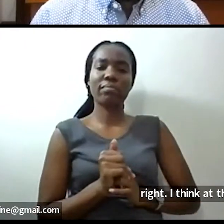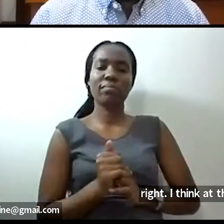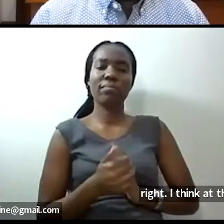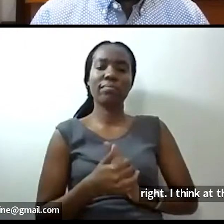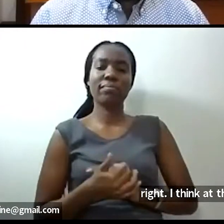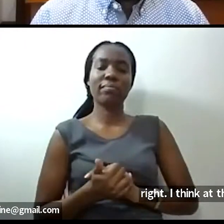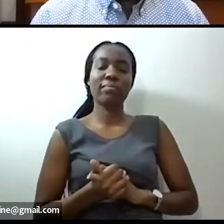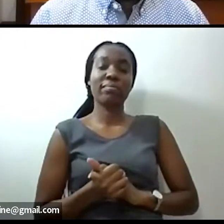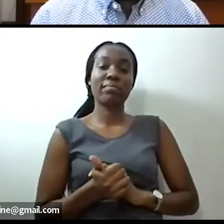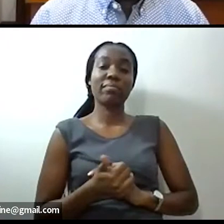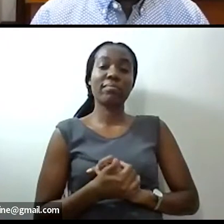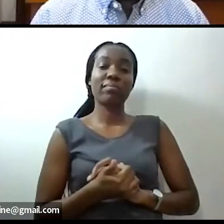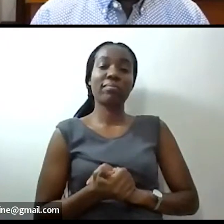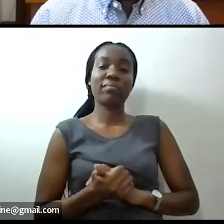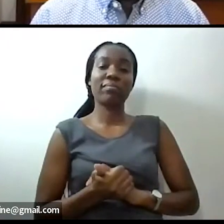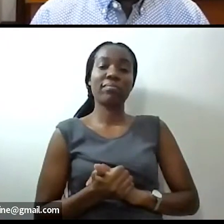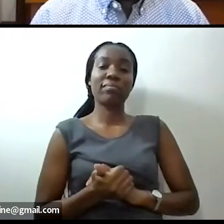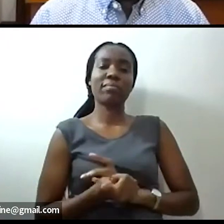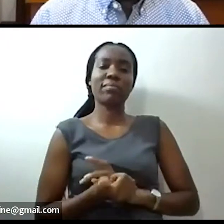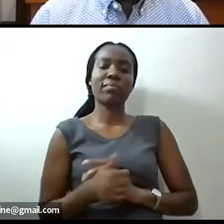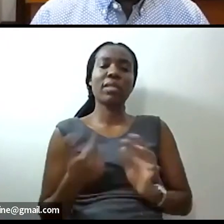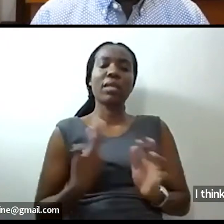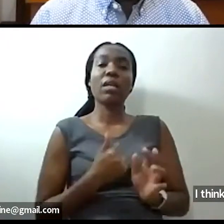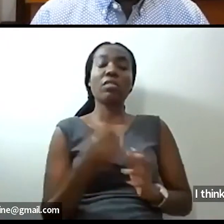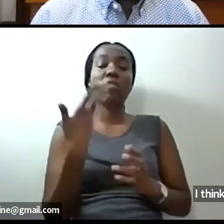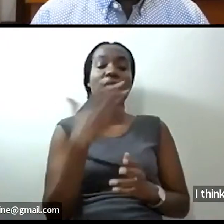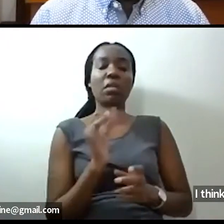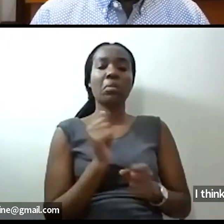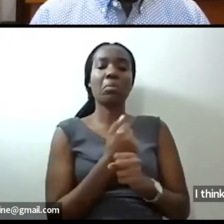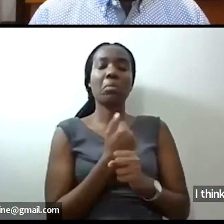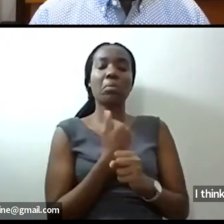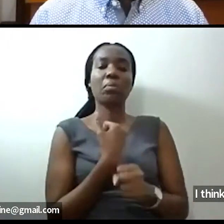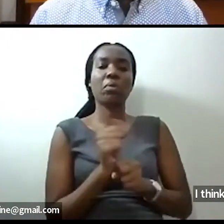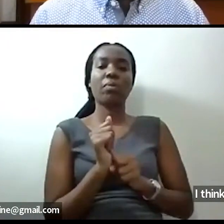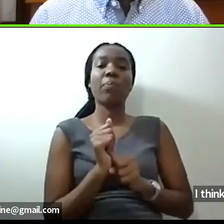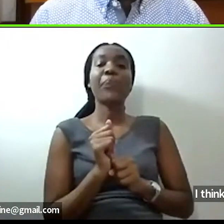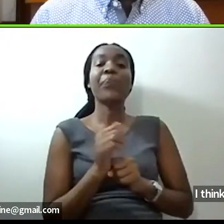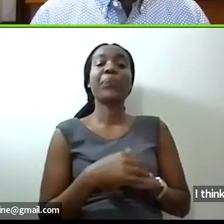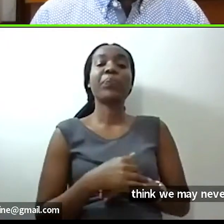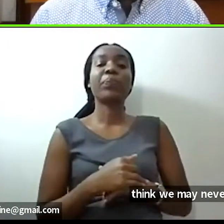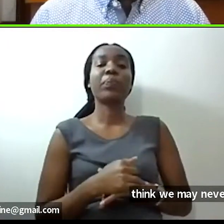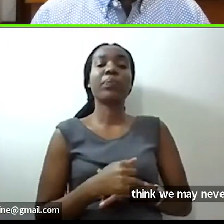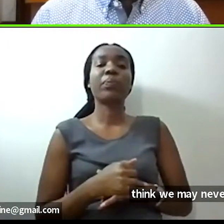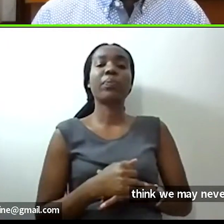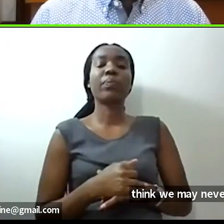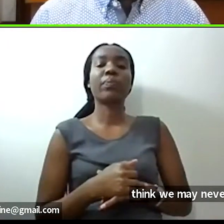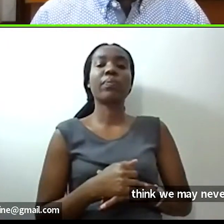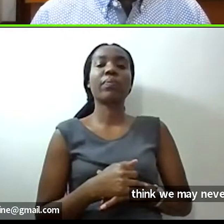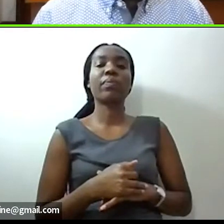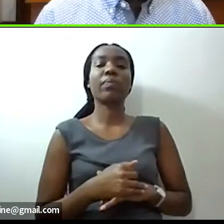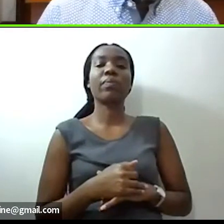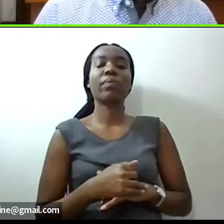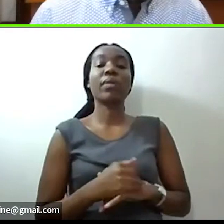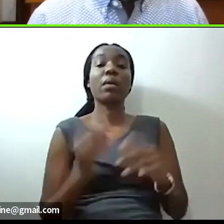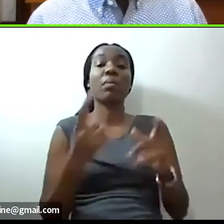I think we may never really finish everything here. My question but you is, can tell them, Grace. Tell them, okay. Grace, if they